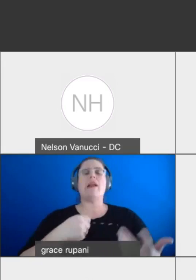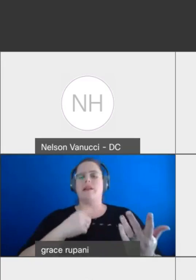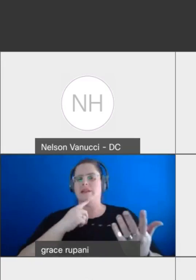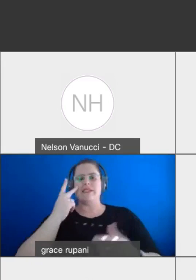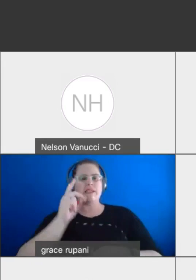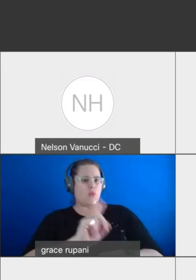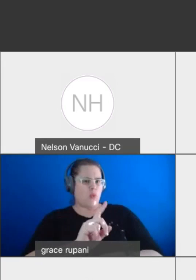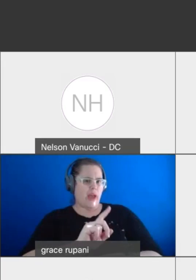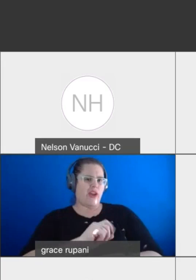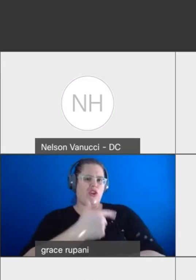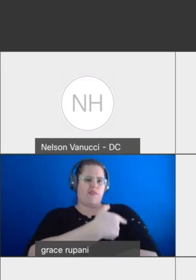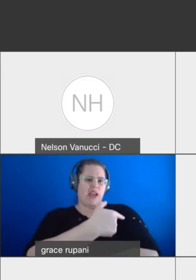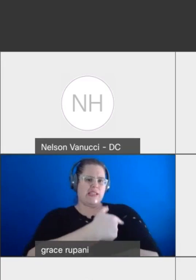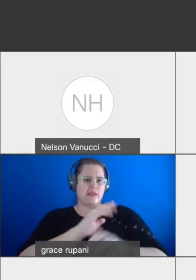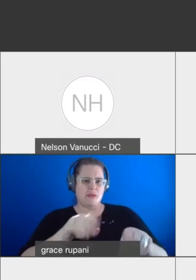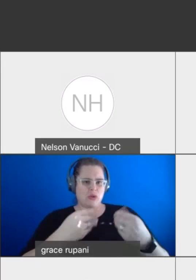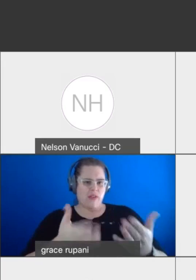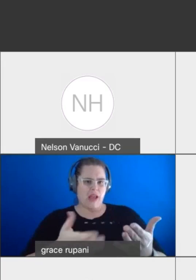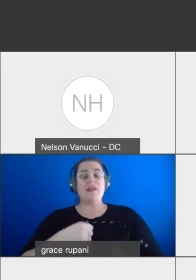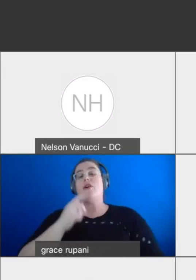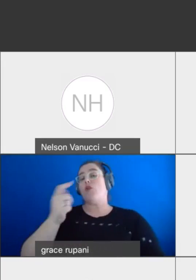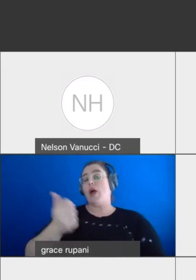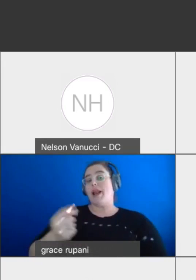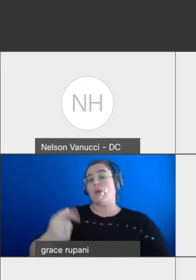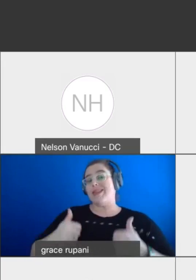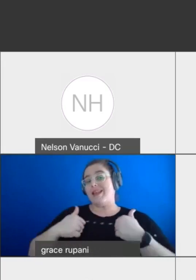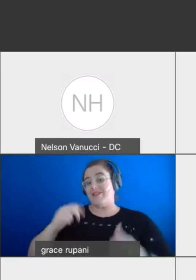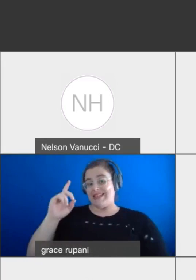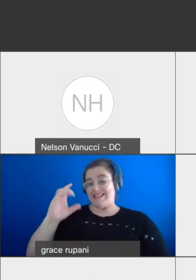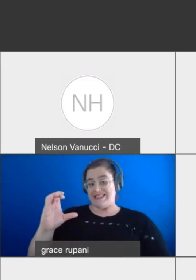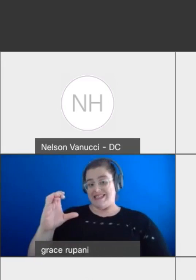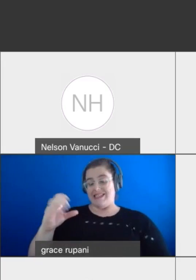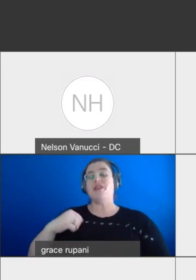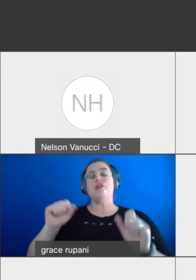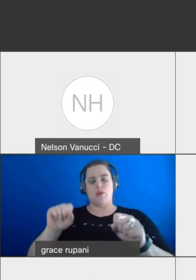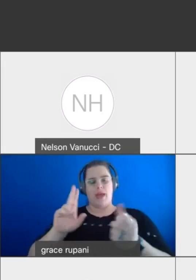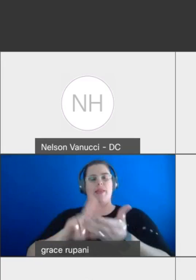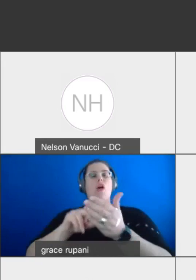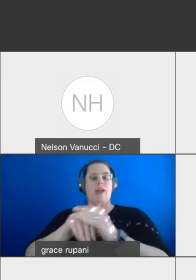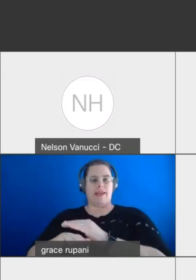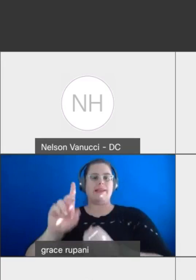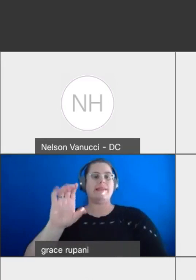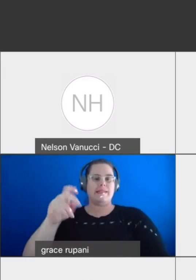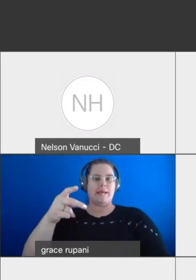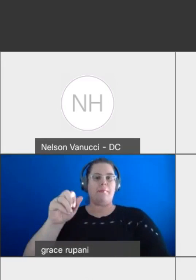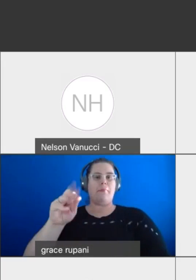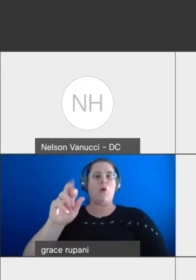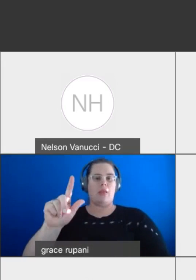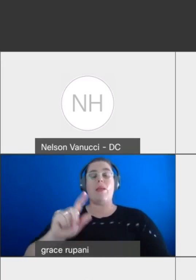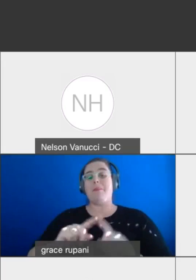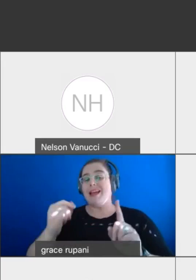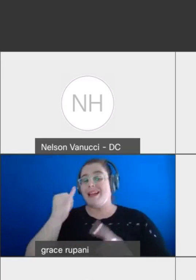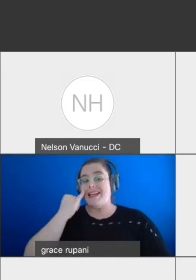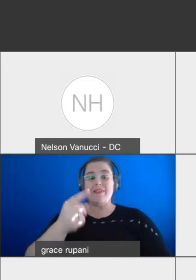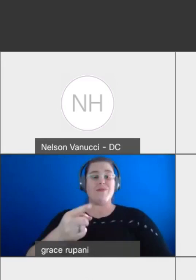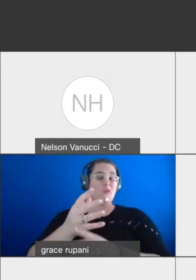who live in DC, not only can you log in through the district's portal, but if you've received health services